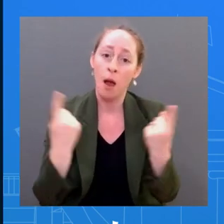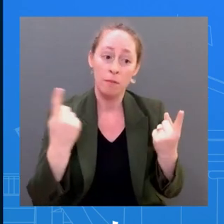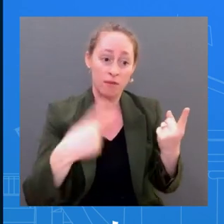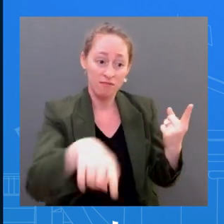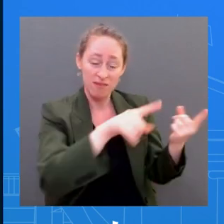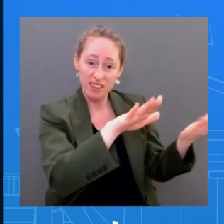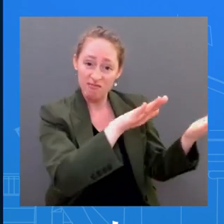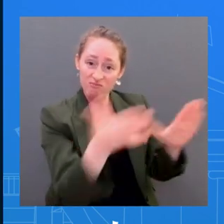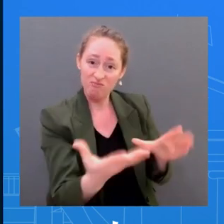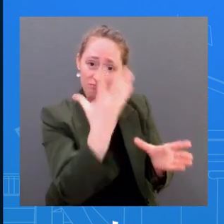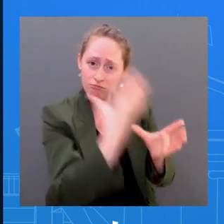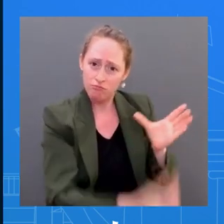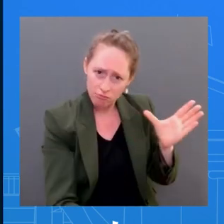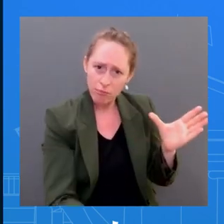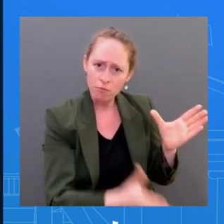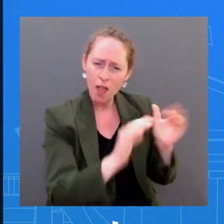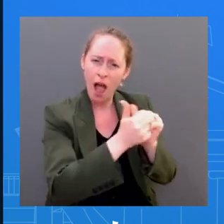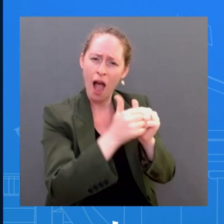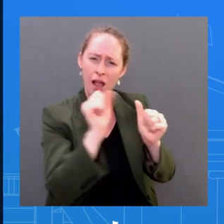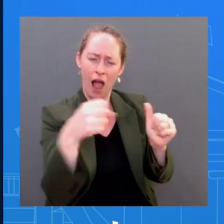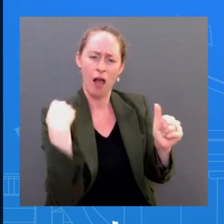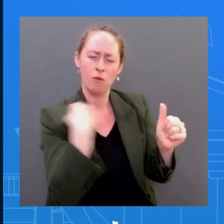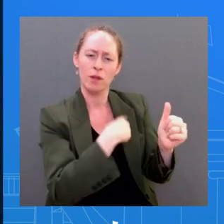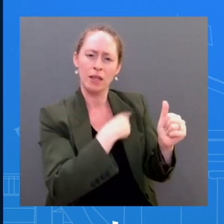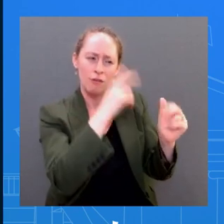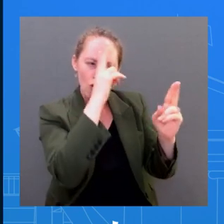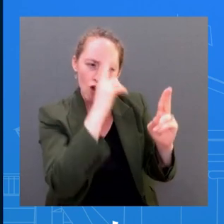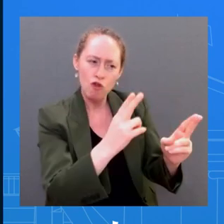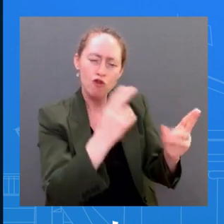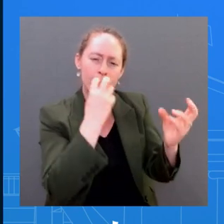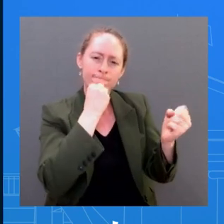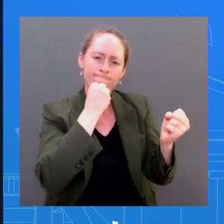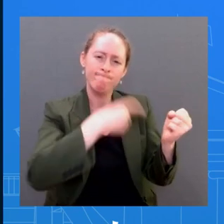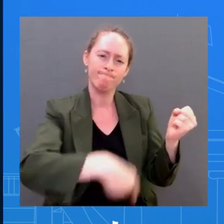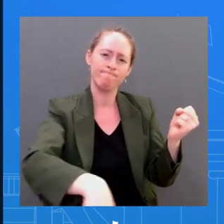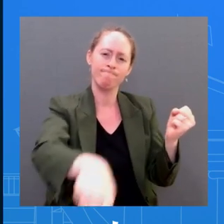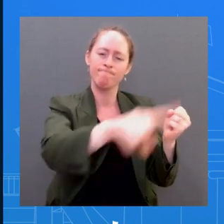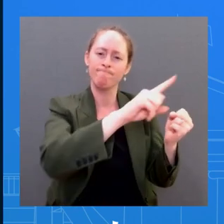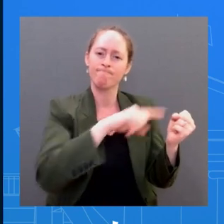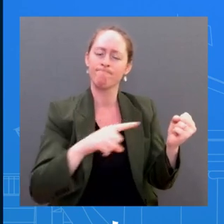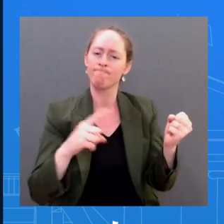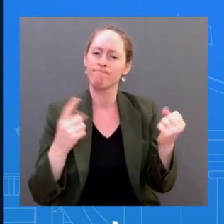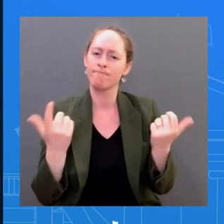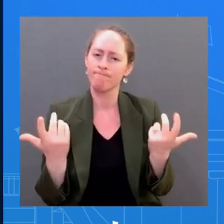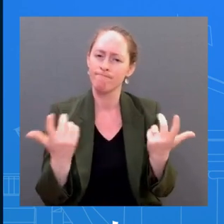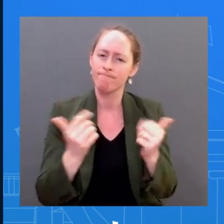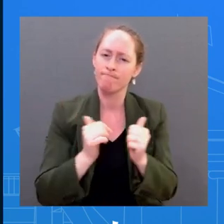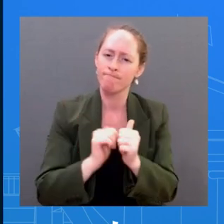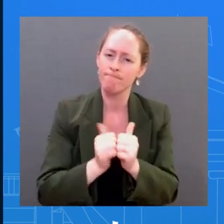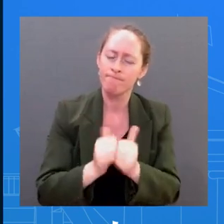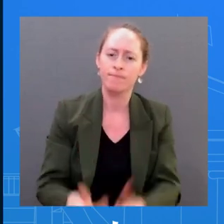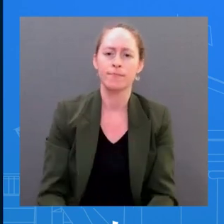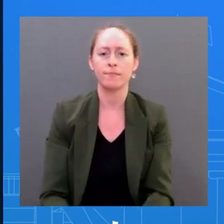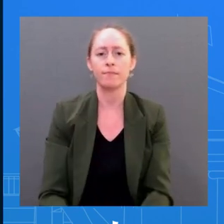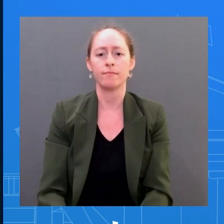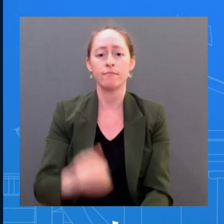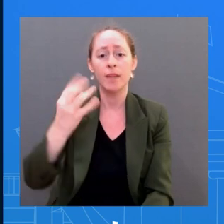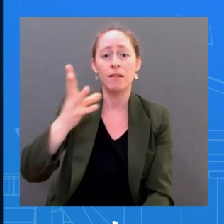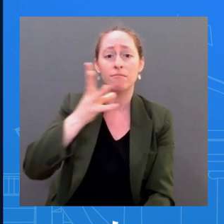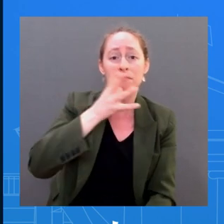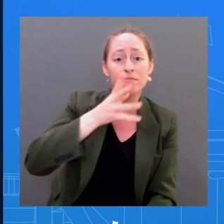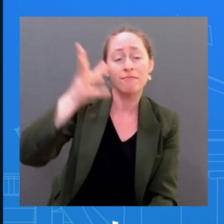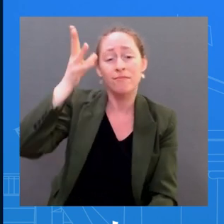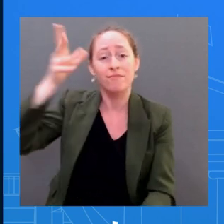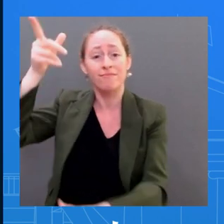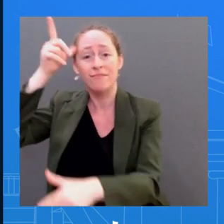Look, we heard from so many people, right? Families of the deceased, mothers, fathers, sisters, brothers, Texas Rangers, hunters, Border